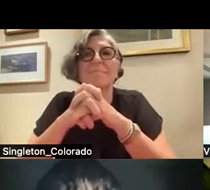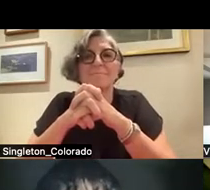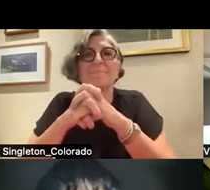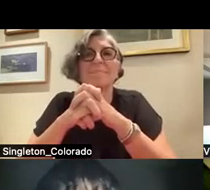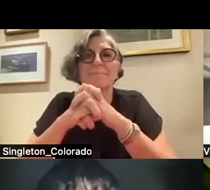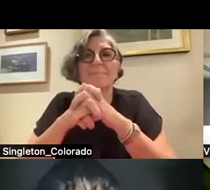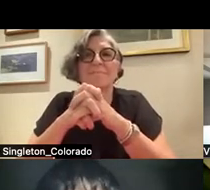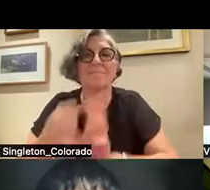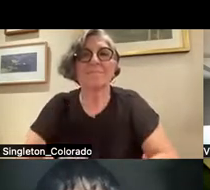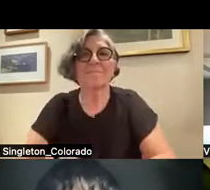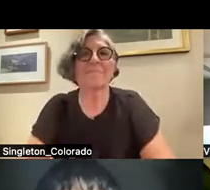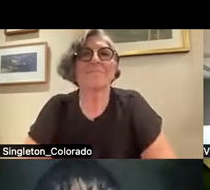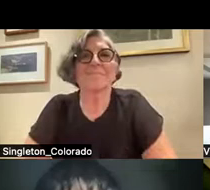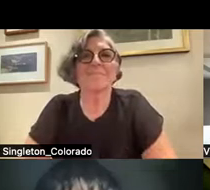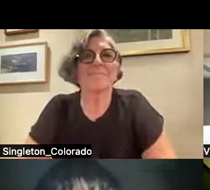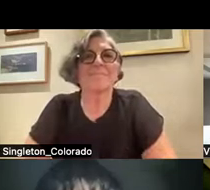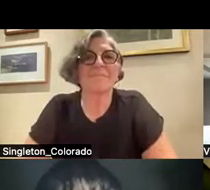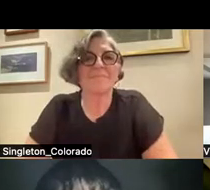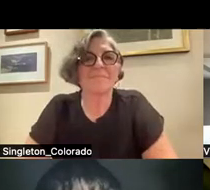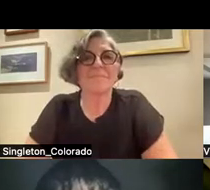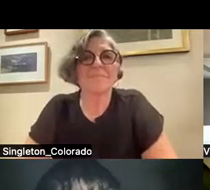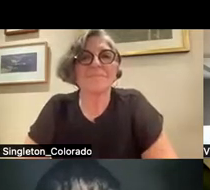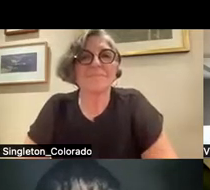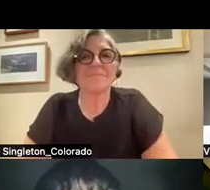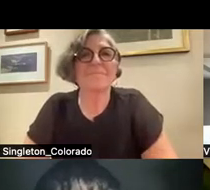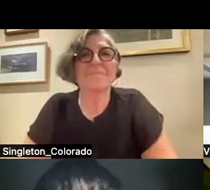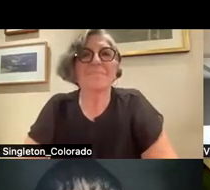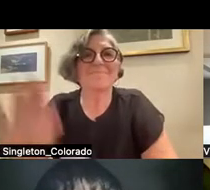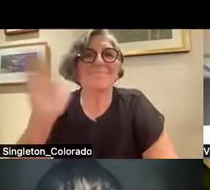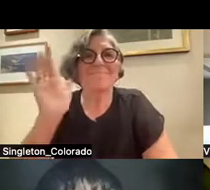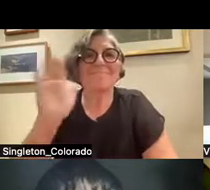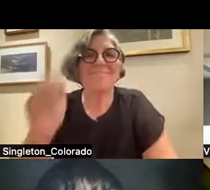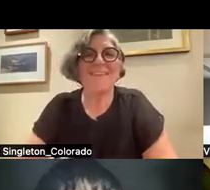gallery view, I think. So please welcome Jenny Singleton.